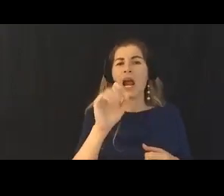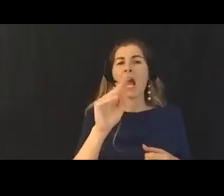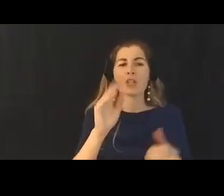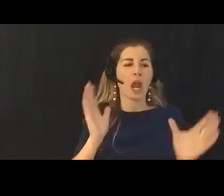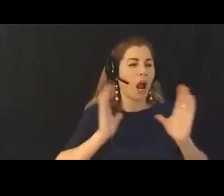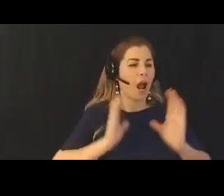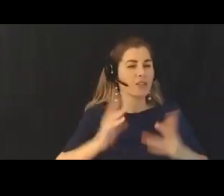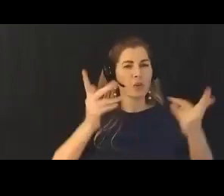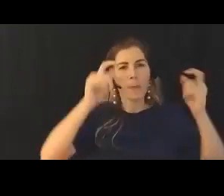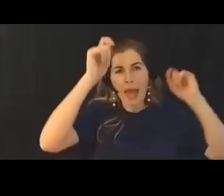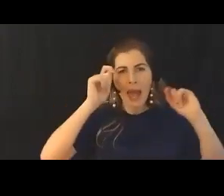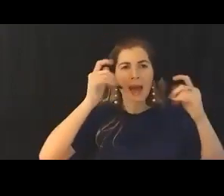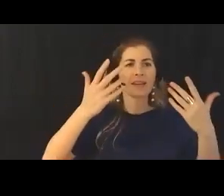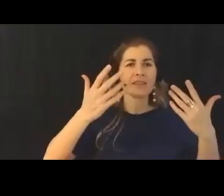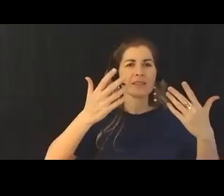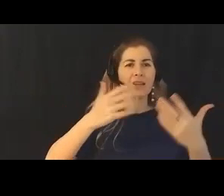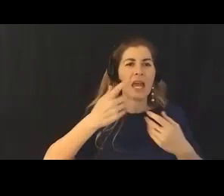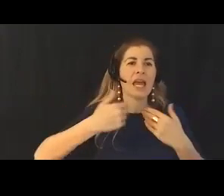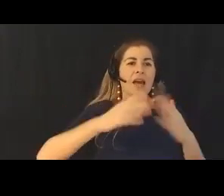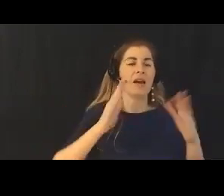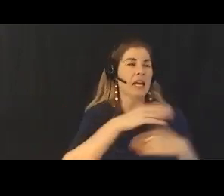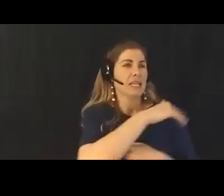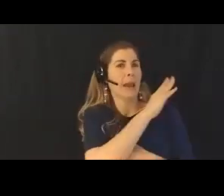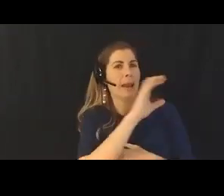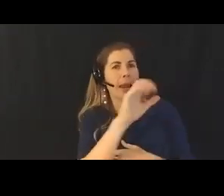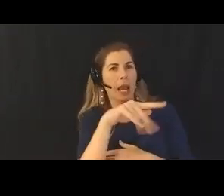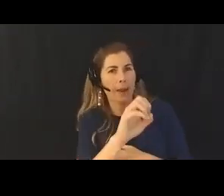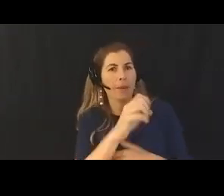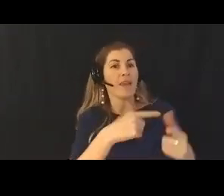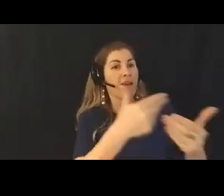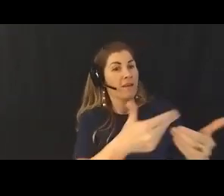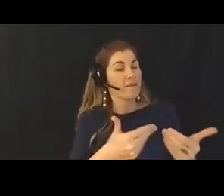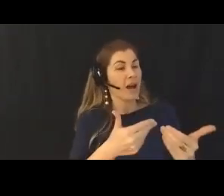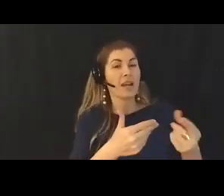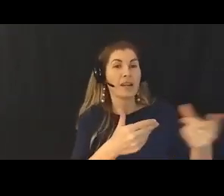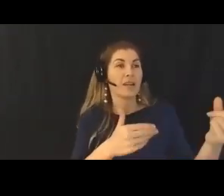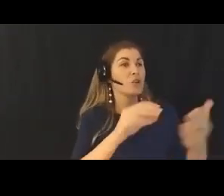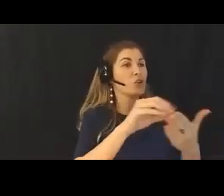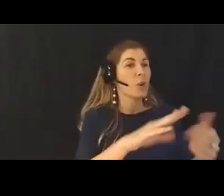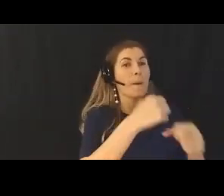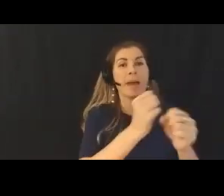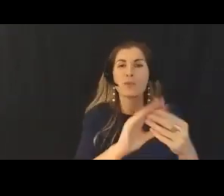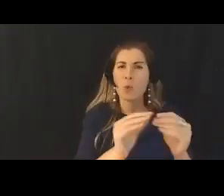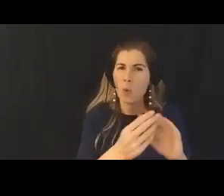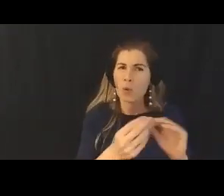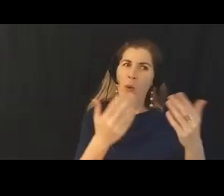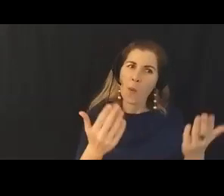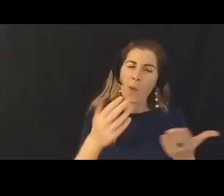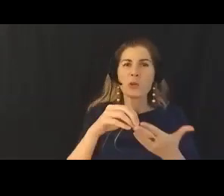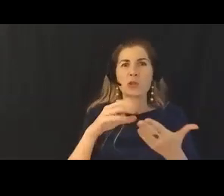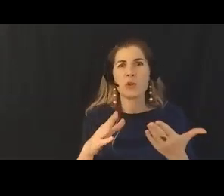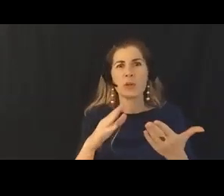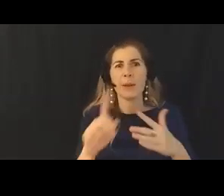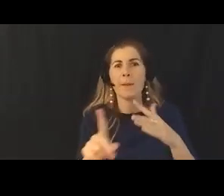a hat, a cape, and then invite the students to create the story around that. Or have them hop onto a, you know, role